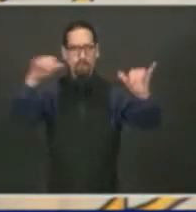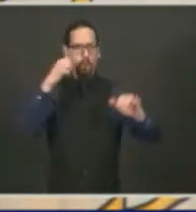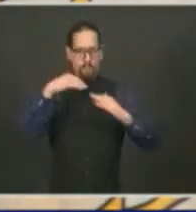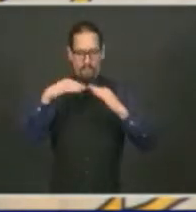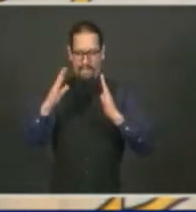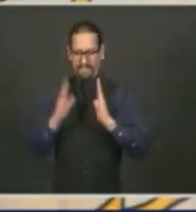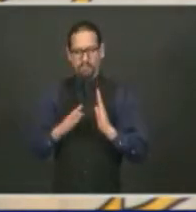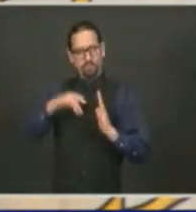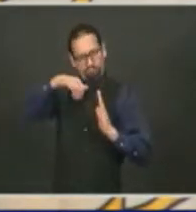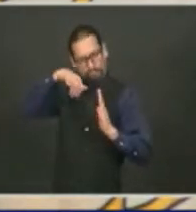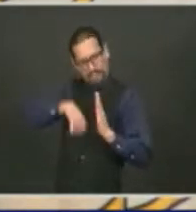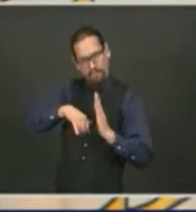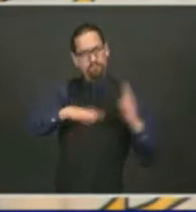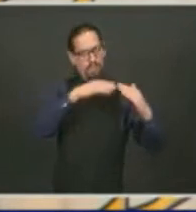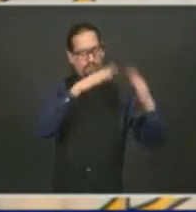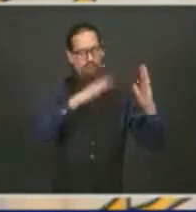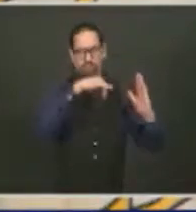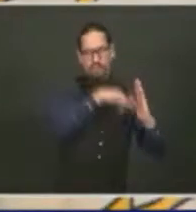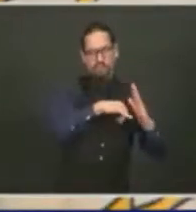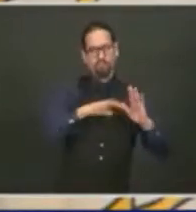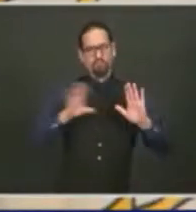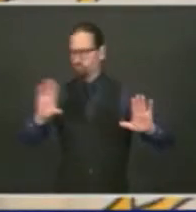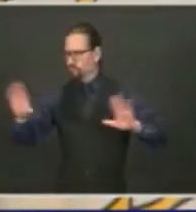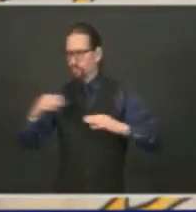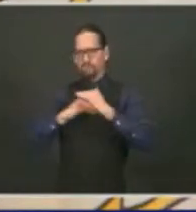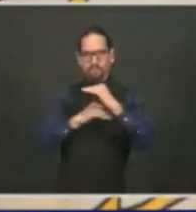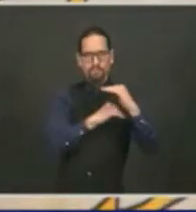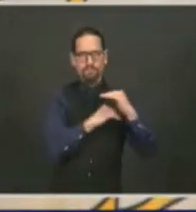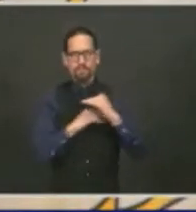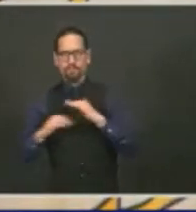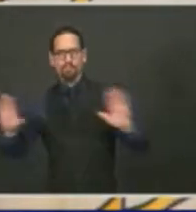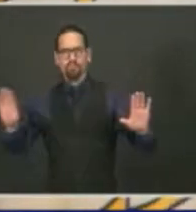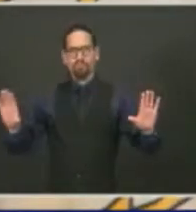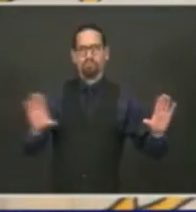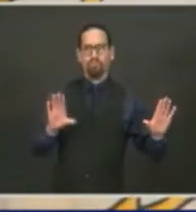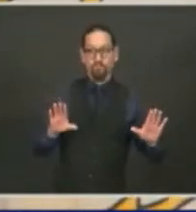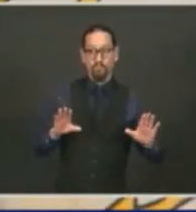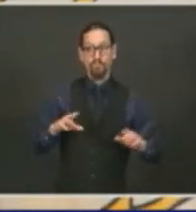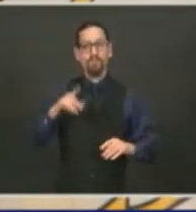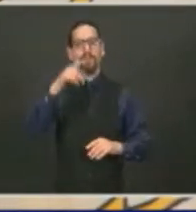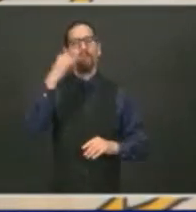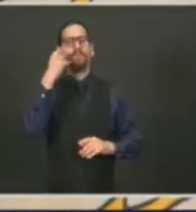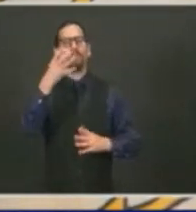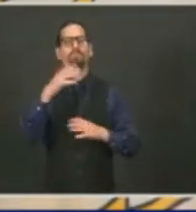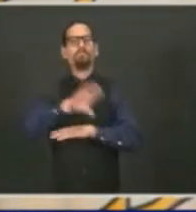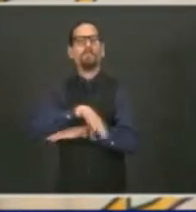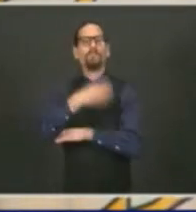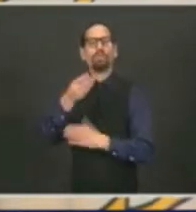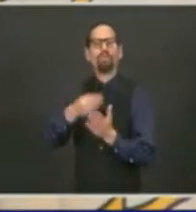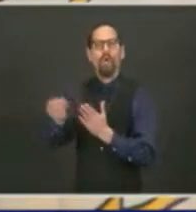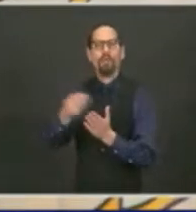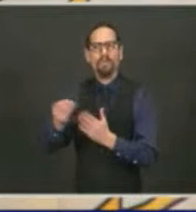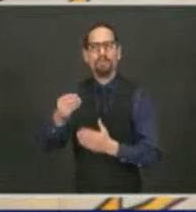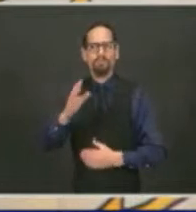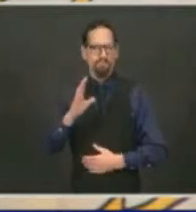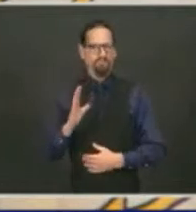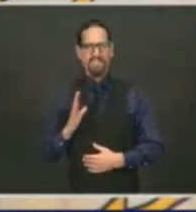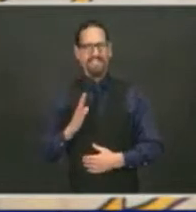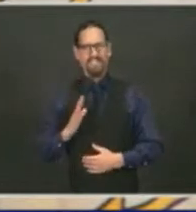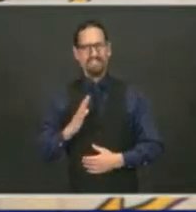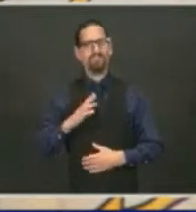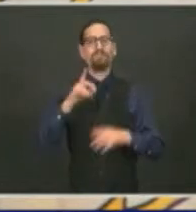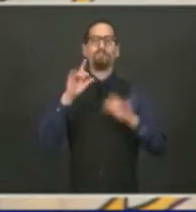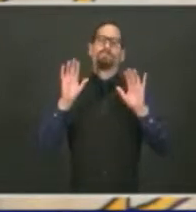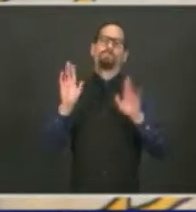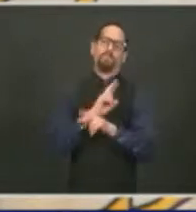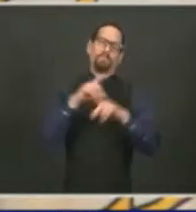your household. If you want to go Christmas shopping or shopping, great, go, wear your mask,